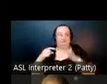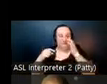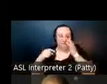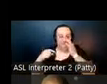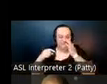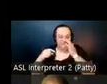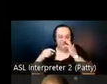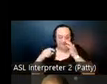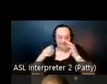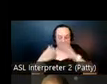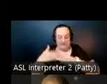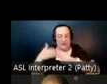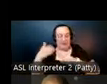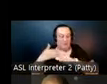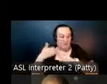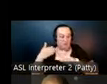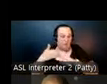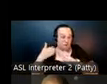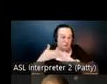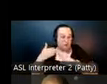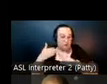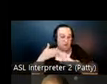are the operational premise that we're